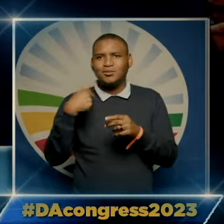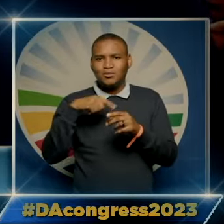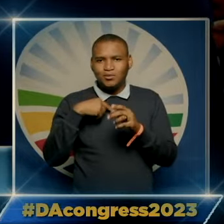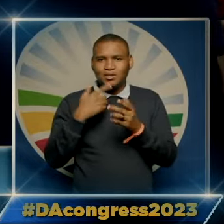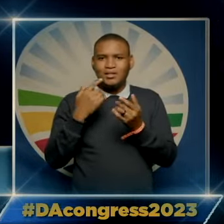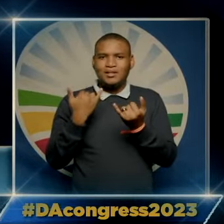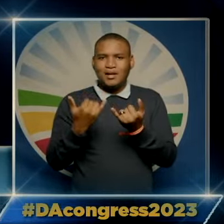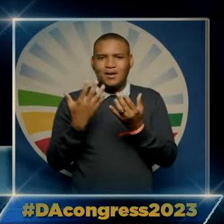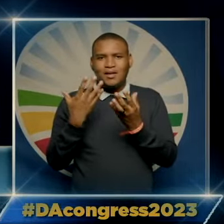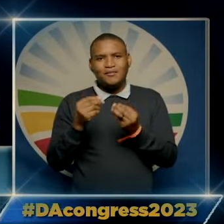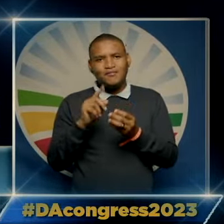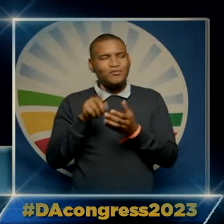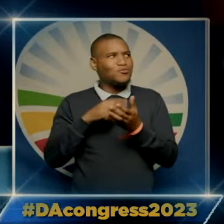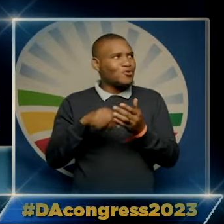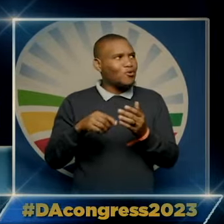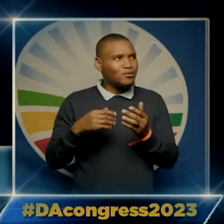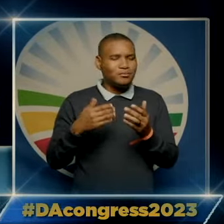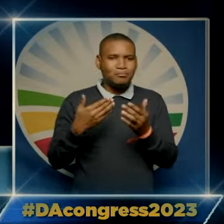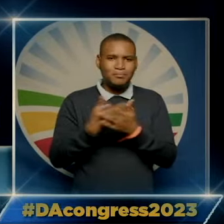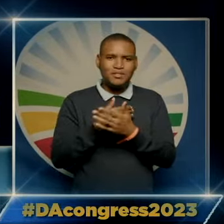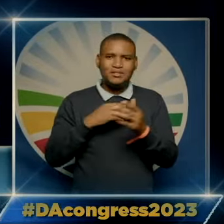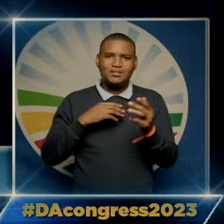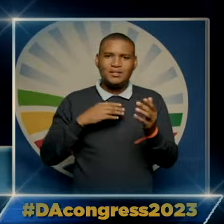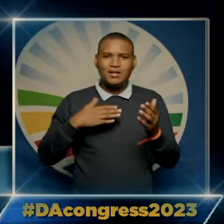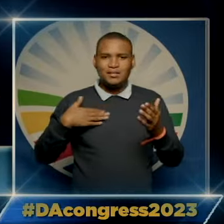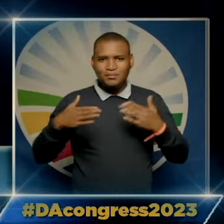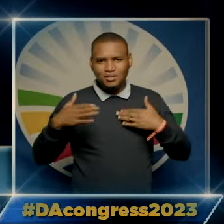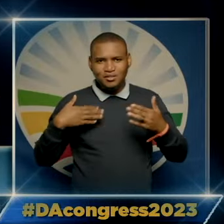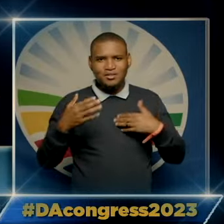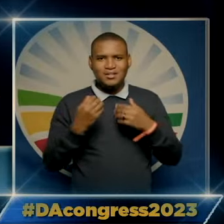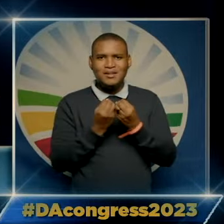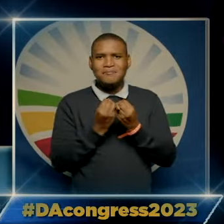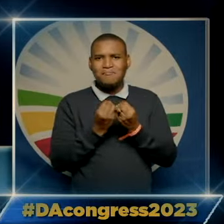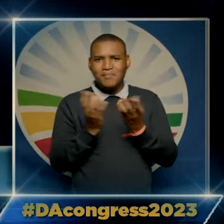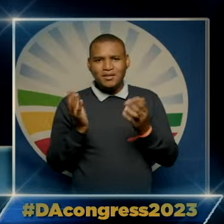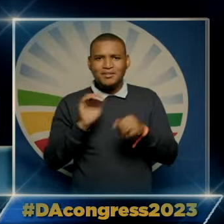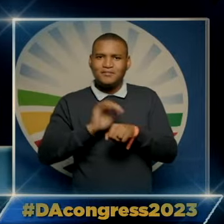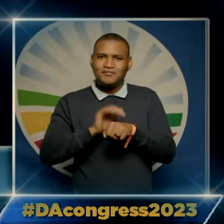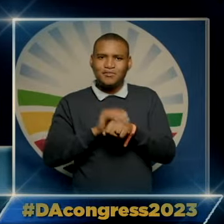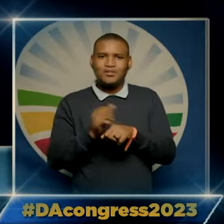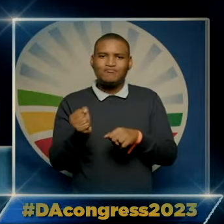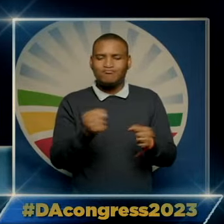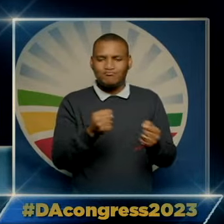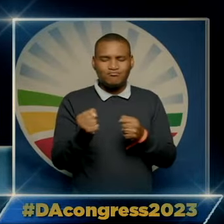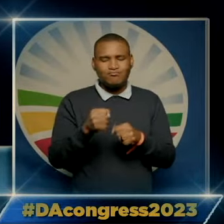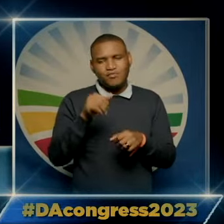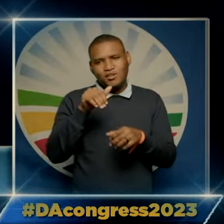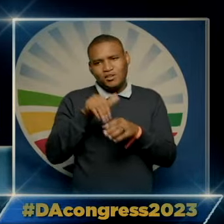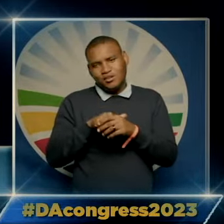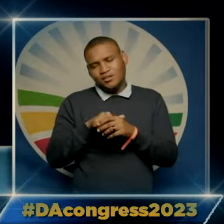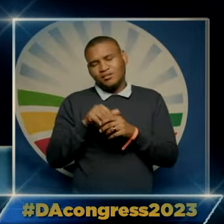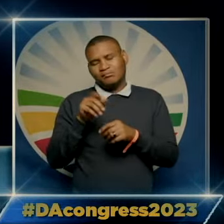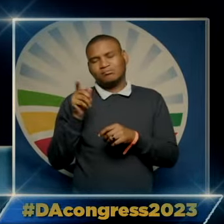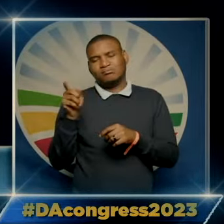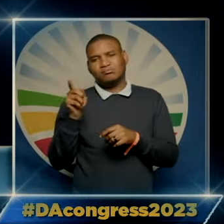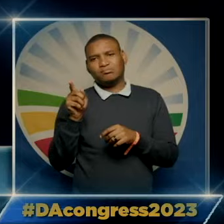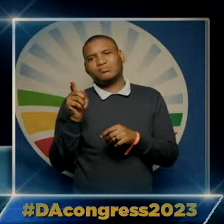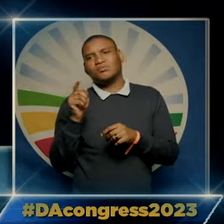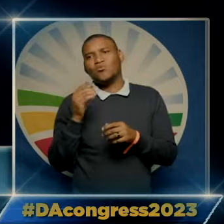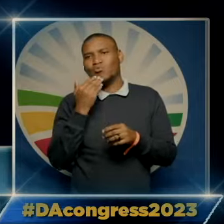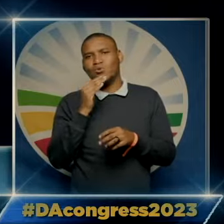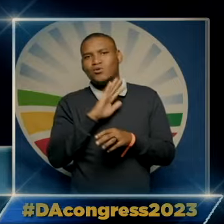unlawful administration in the city. Quite frankly, there are many deployed cadres still in that city who are not on board with our